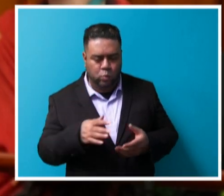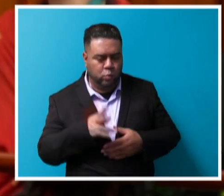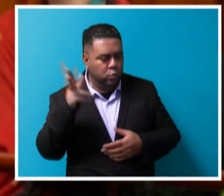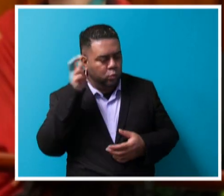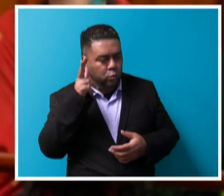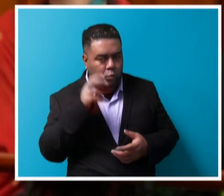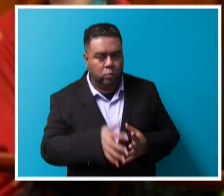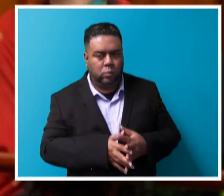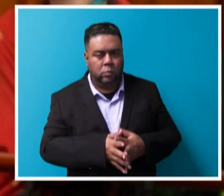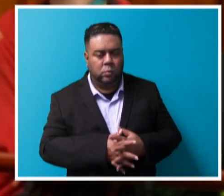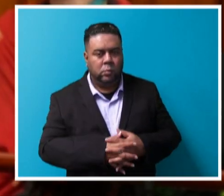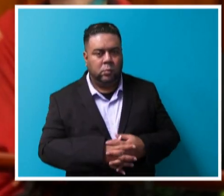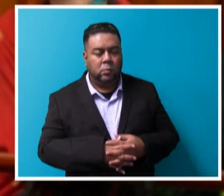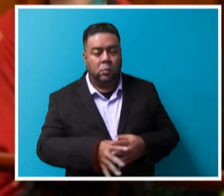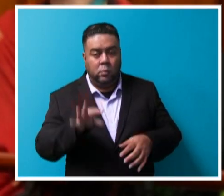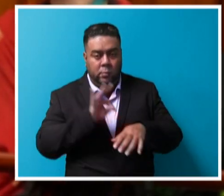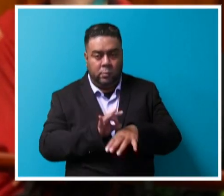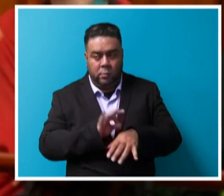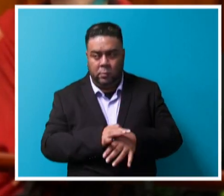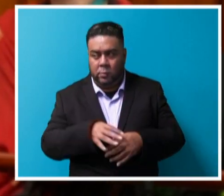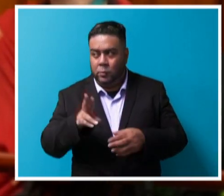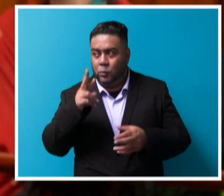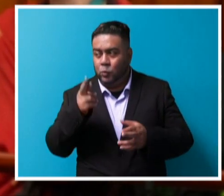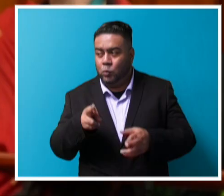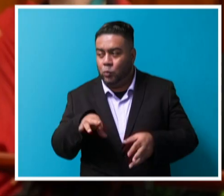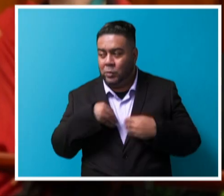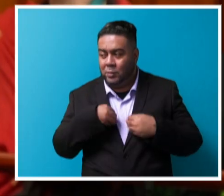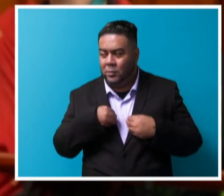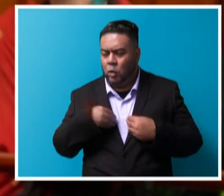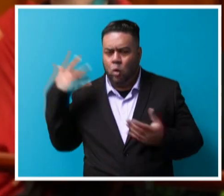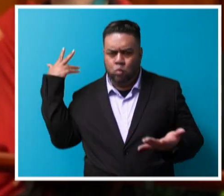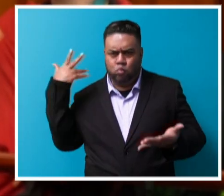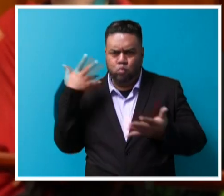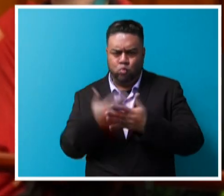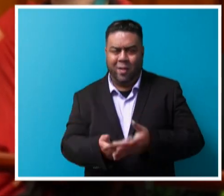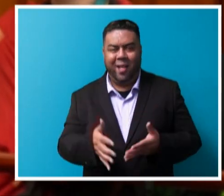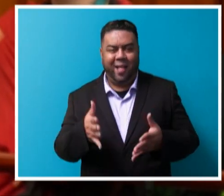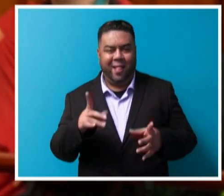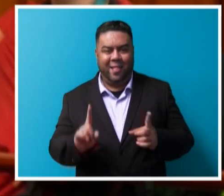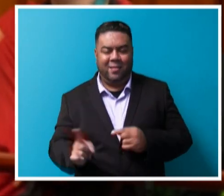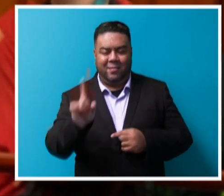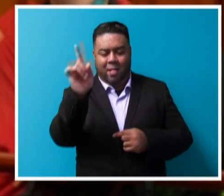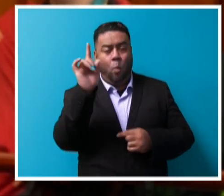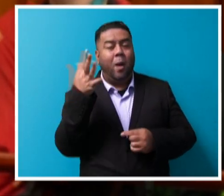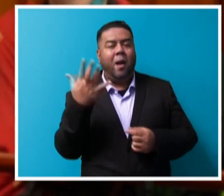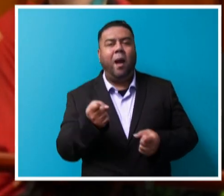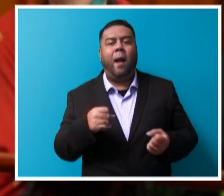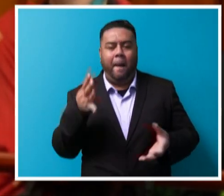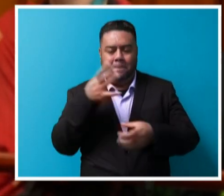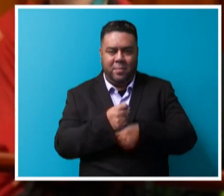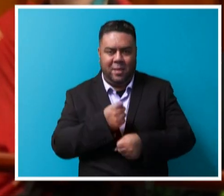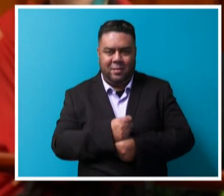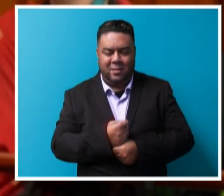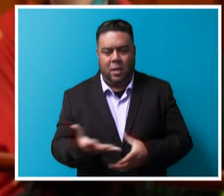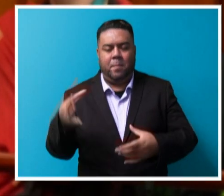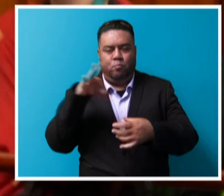progress. Hospitals are receiving long overdue electrical upgrades, improved medical gas